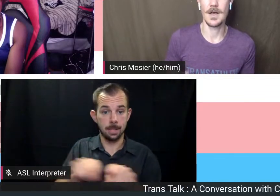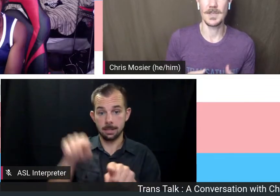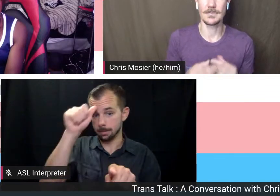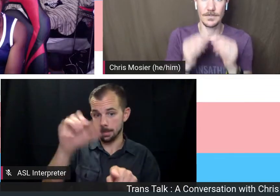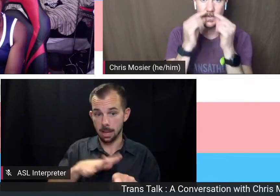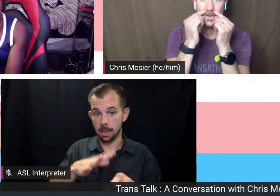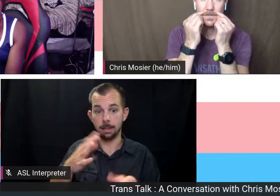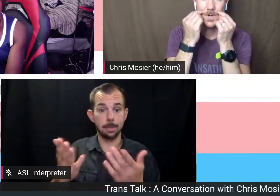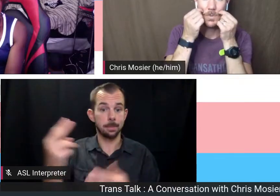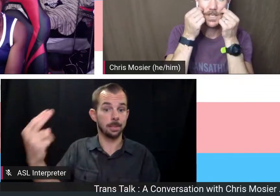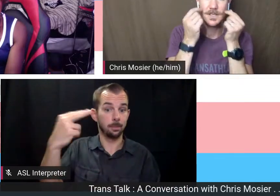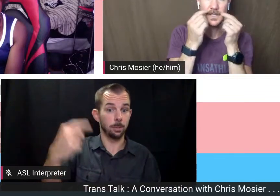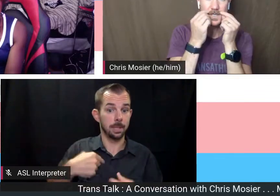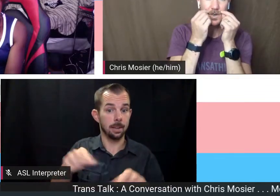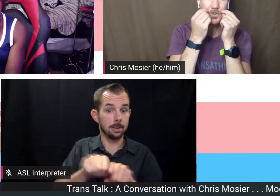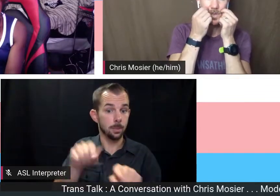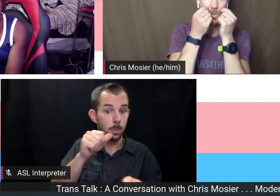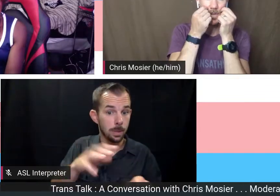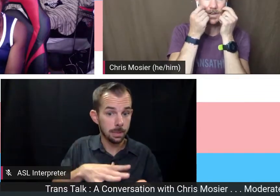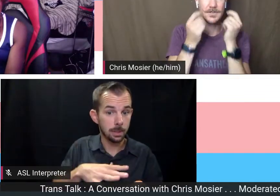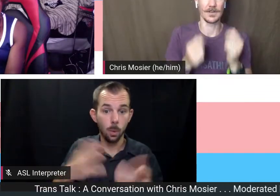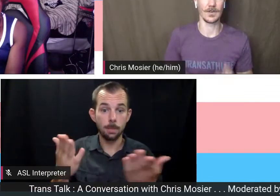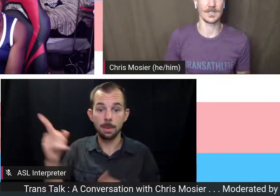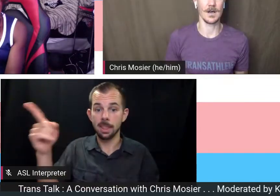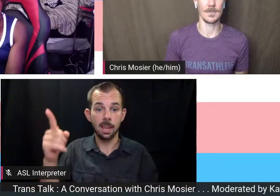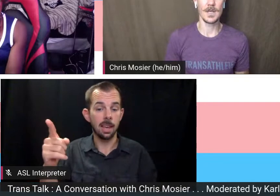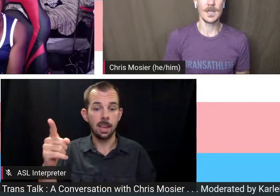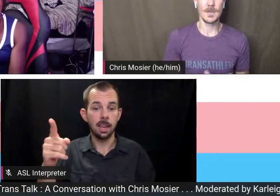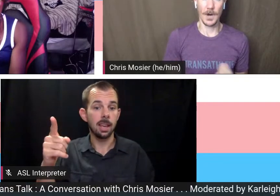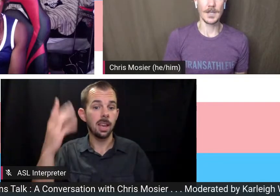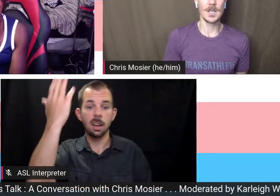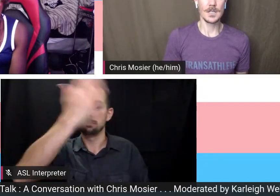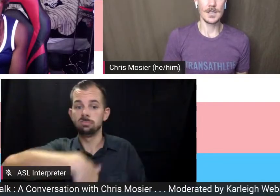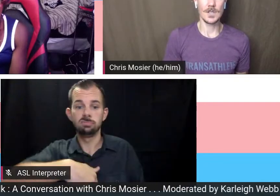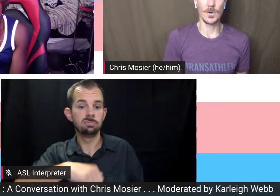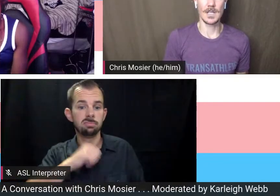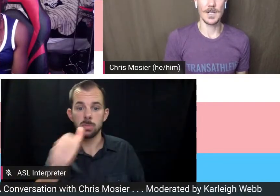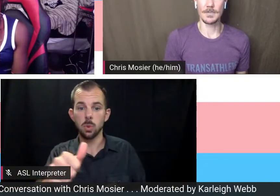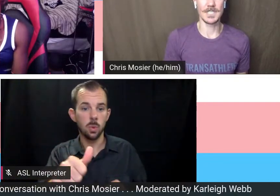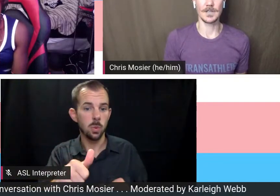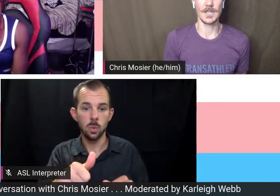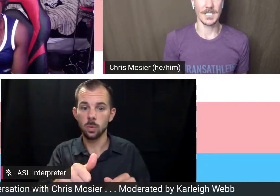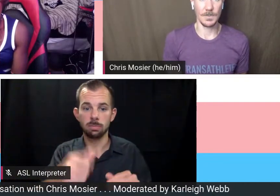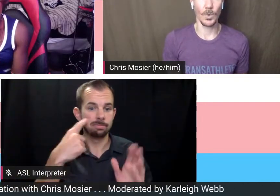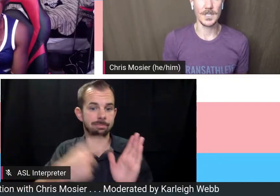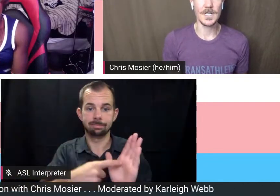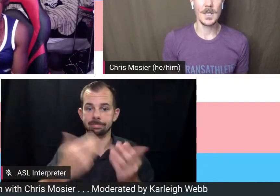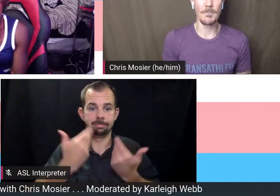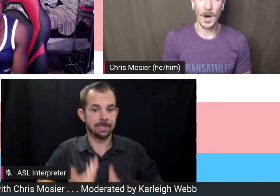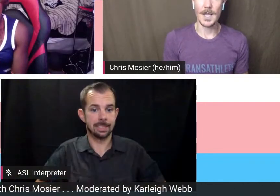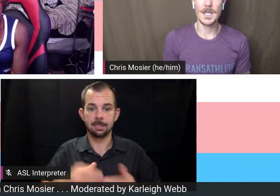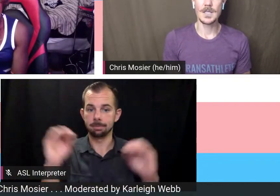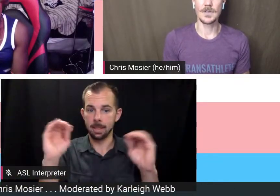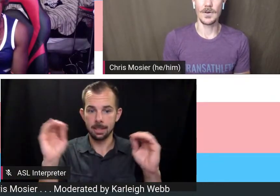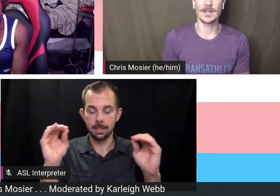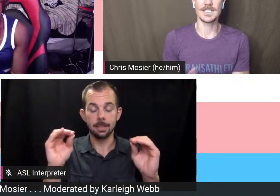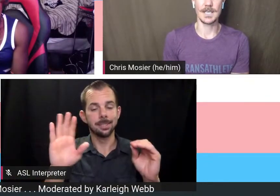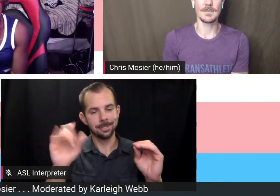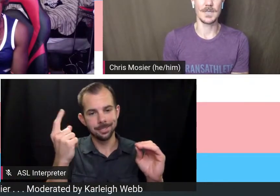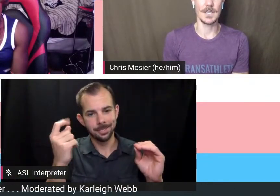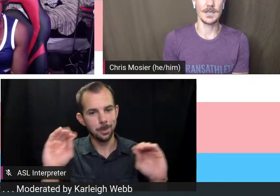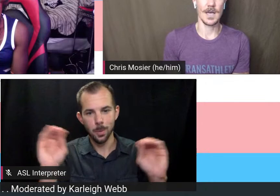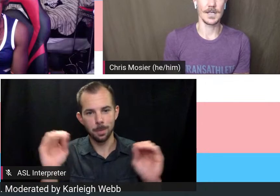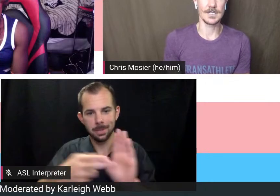right? I mean, nobody has called me a woman in a very long time, but, and particularly in sports, but they're